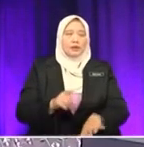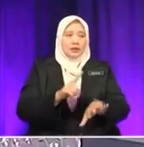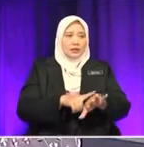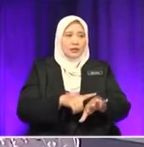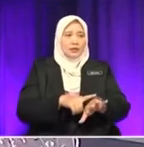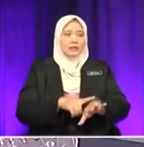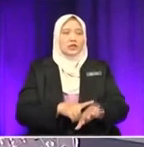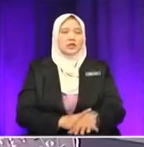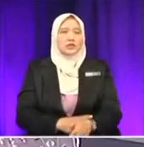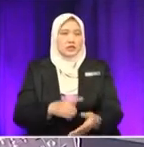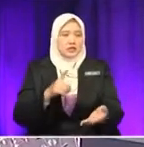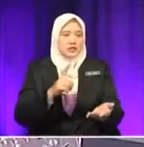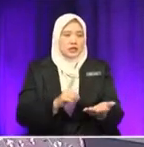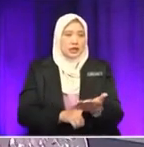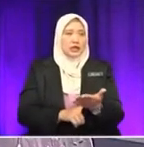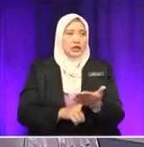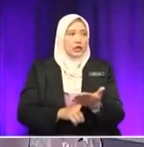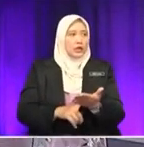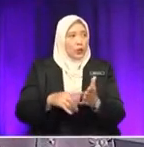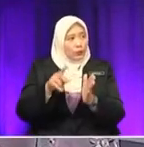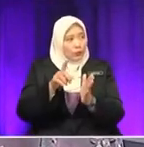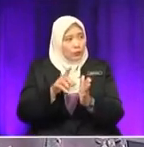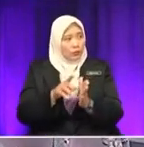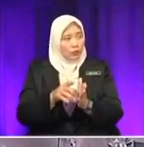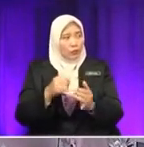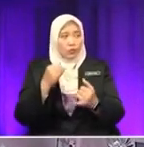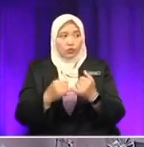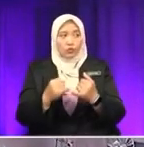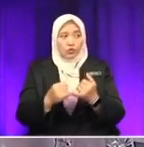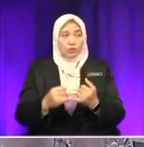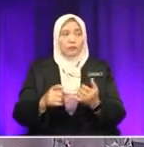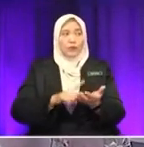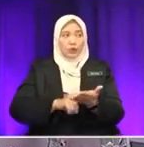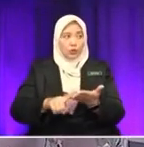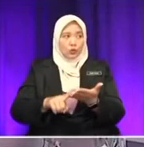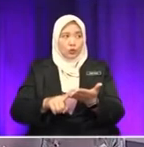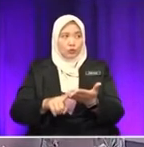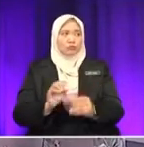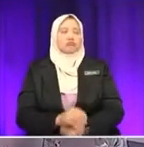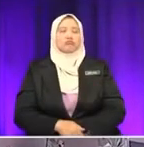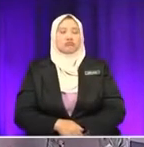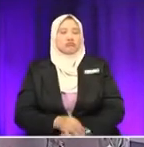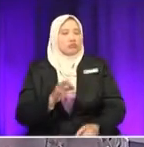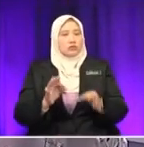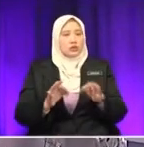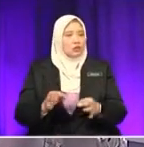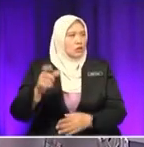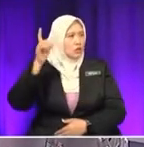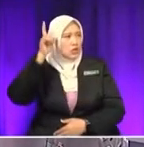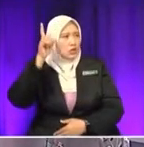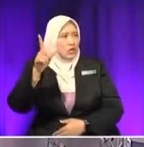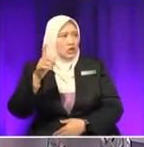this will be roughly what you are going through during your speaking exam. Mm-hmm. All right. So we are going to focus on